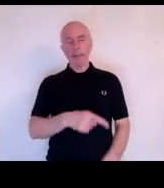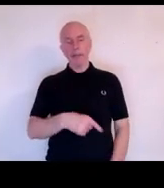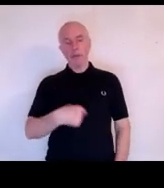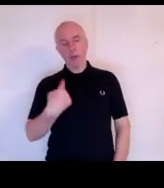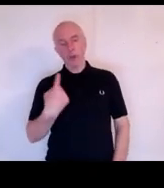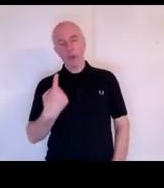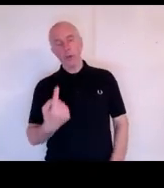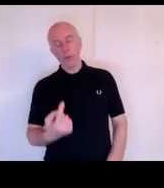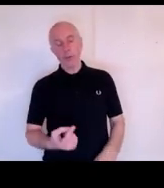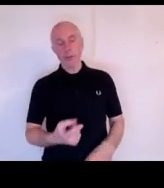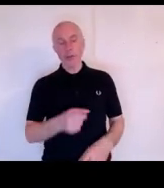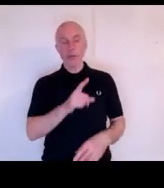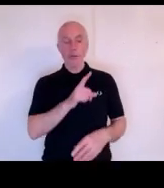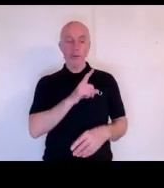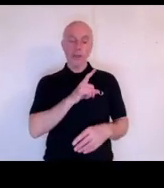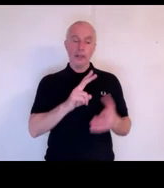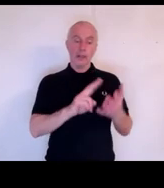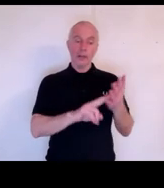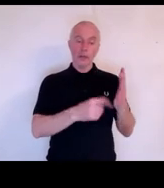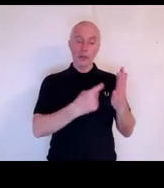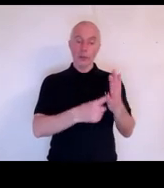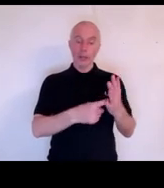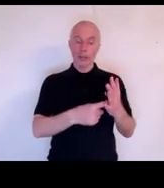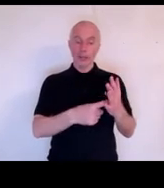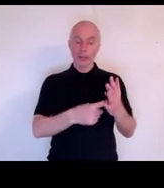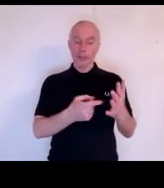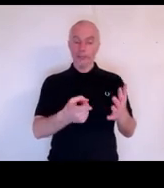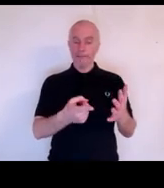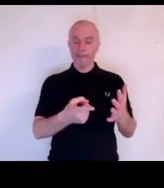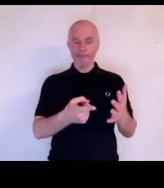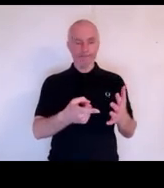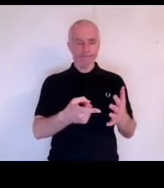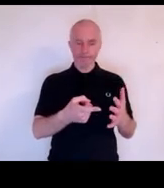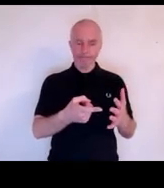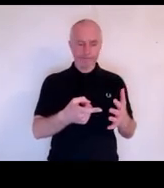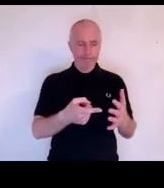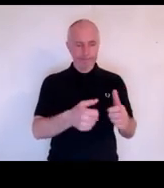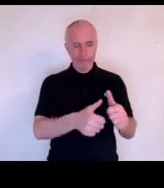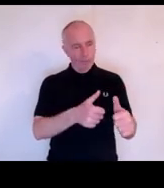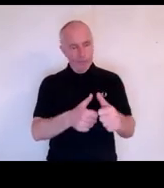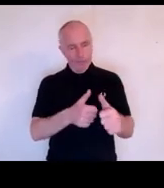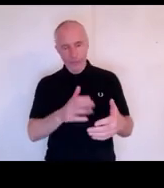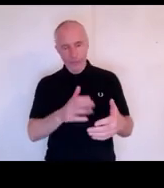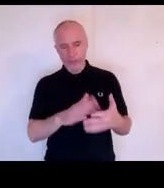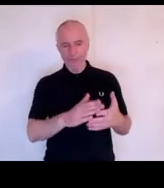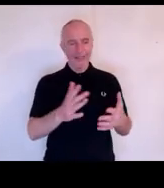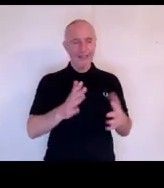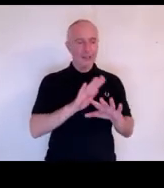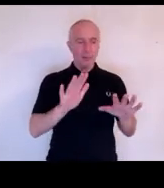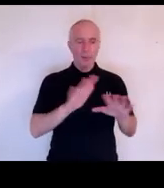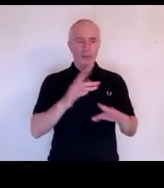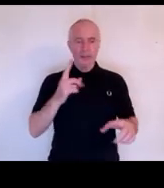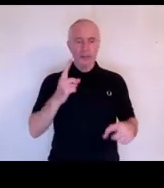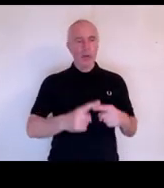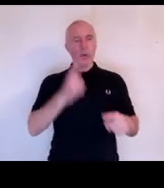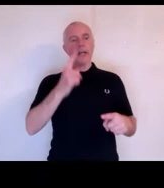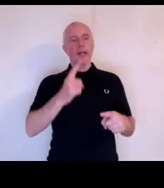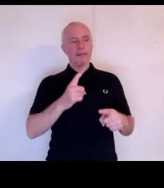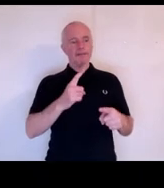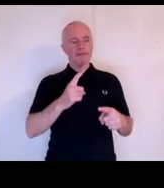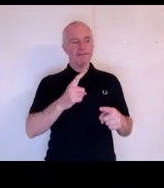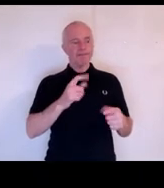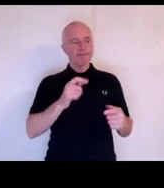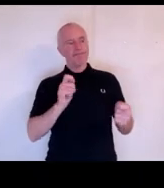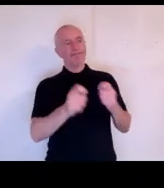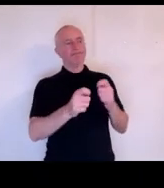adapt too quickly. And because once we've got a reactor operating, once we're sure it's operating, we don't